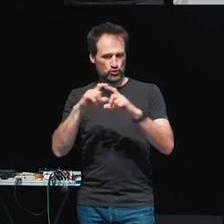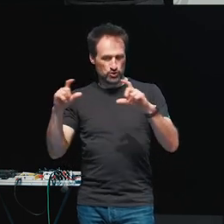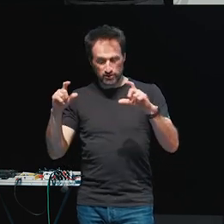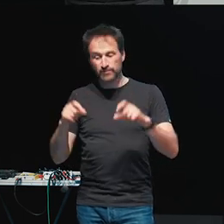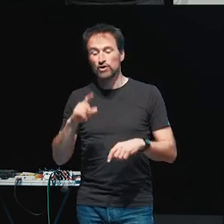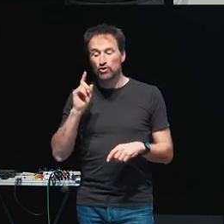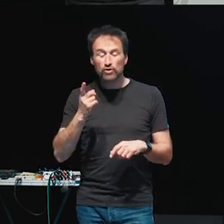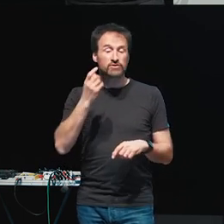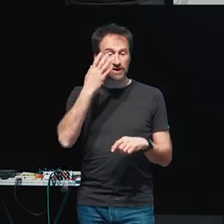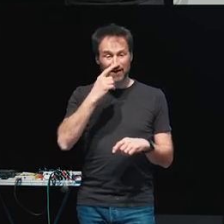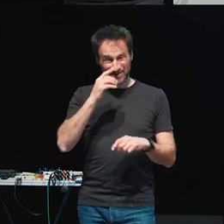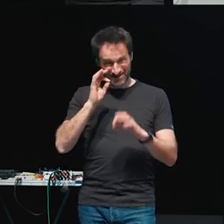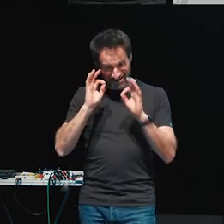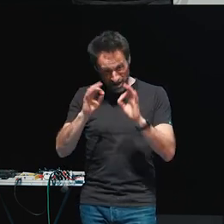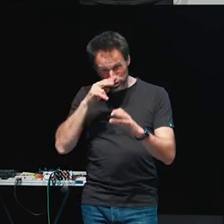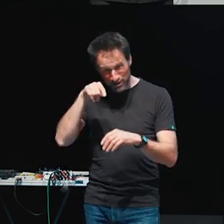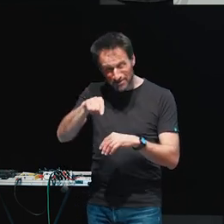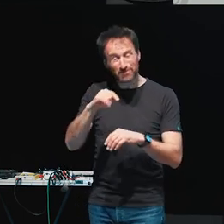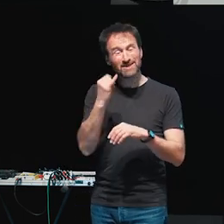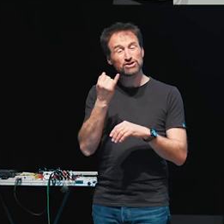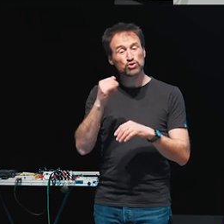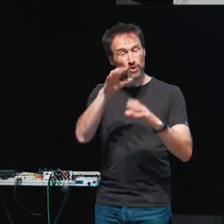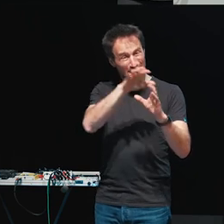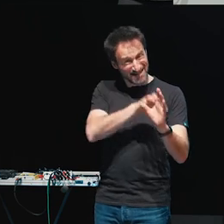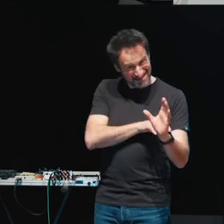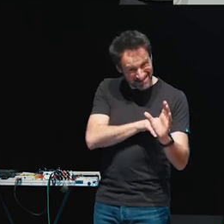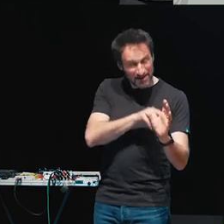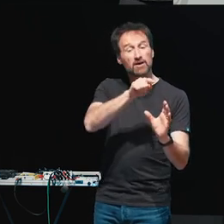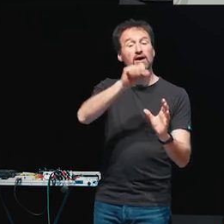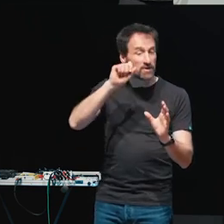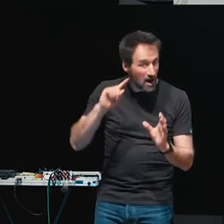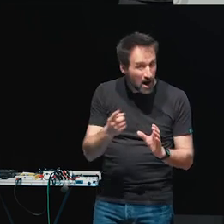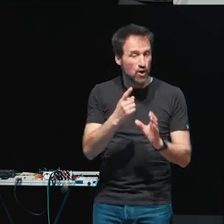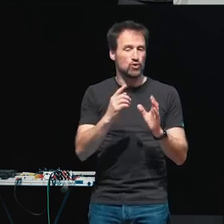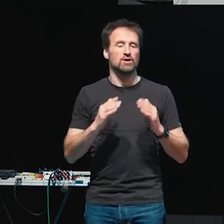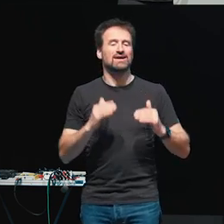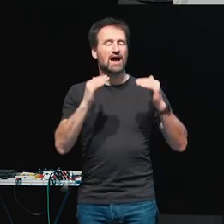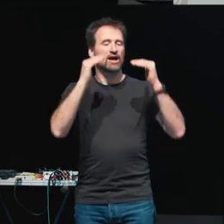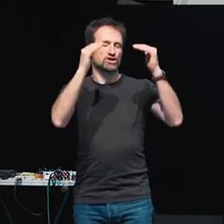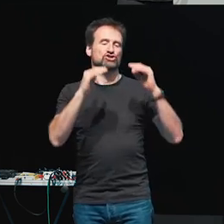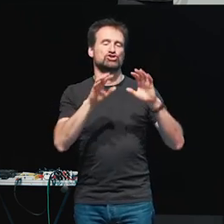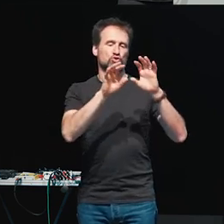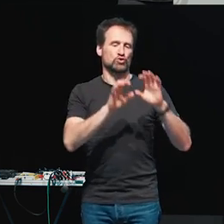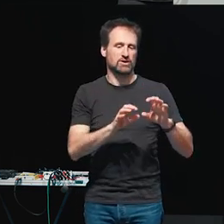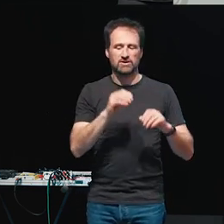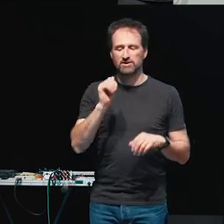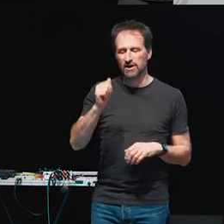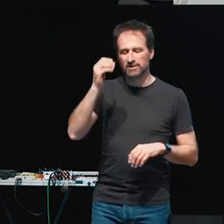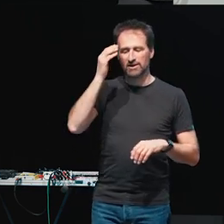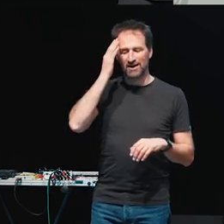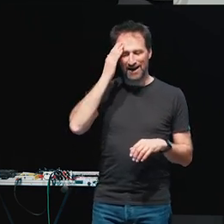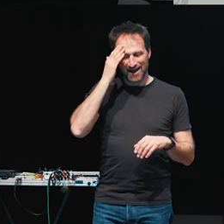inside issues list, we can see that we can also structure it hierarchically as well. We can have a header here,